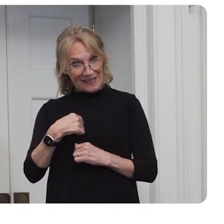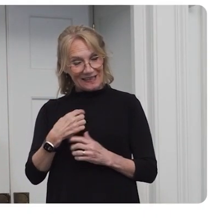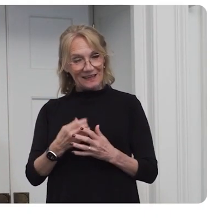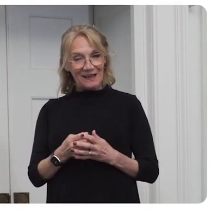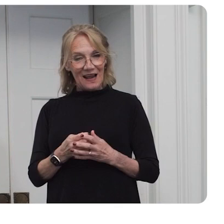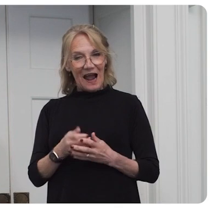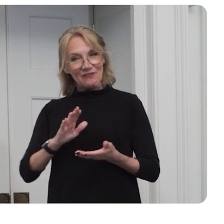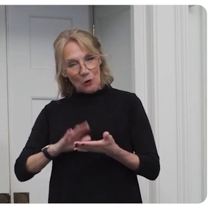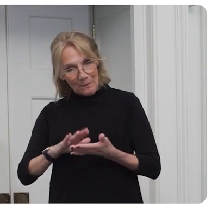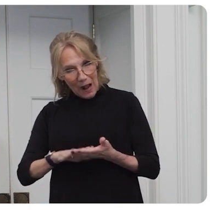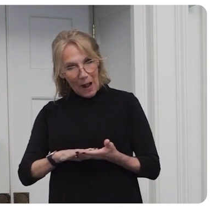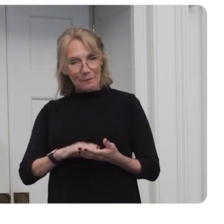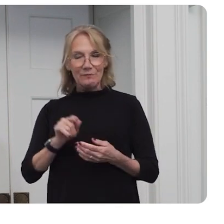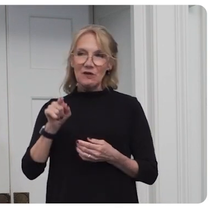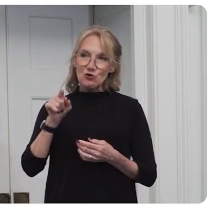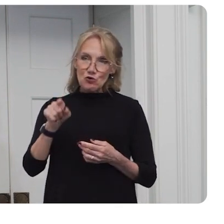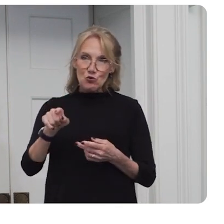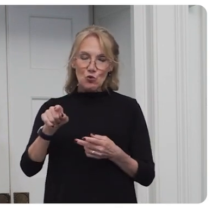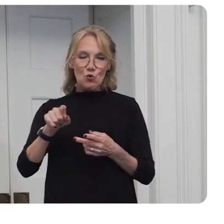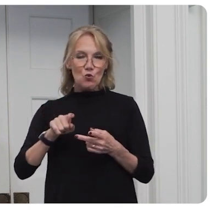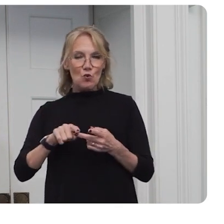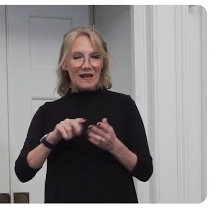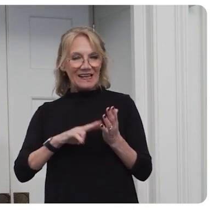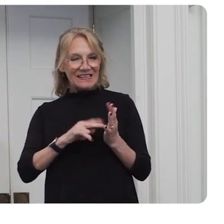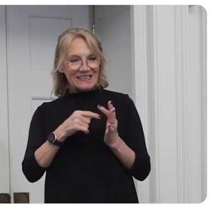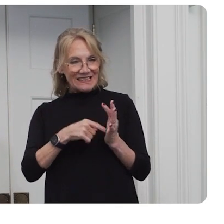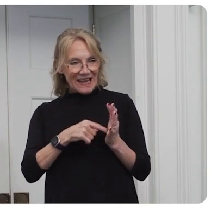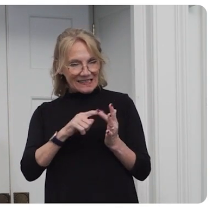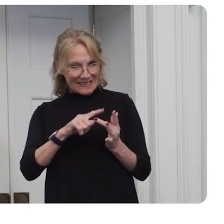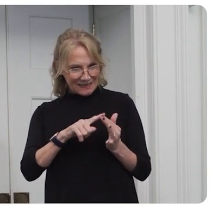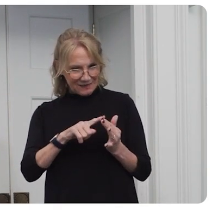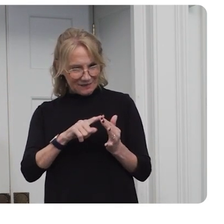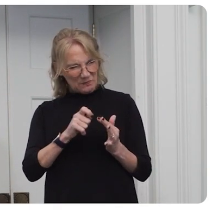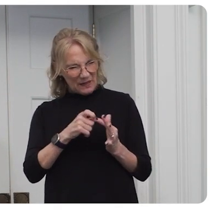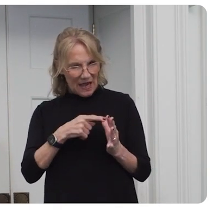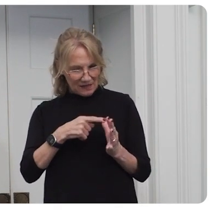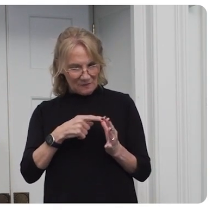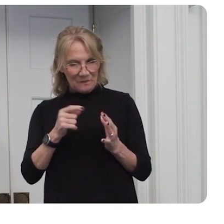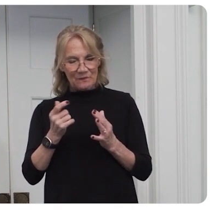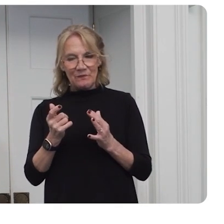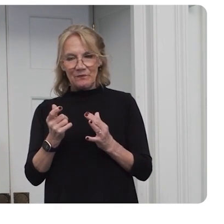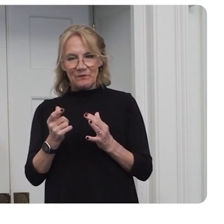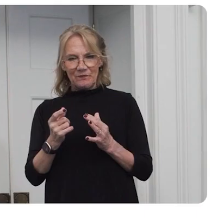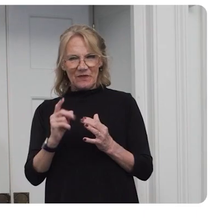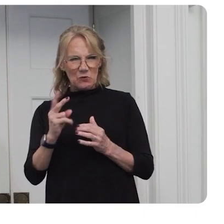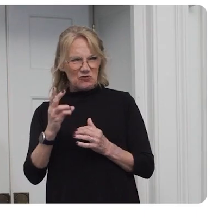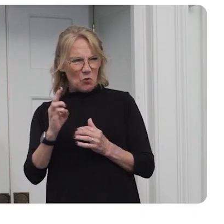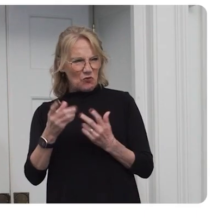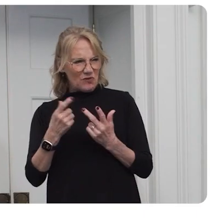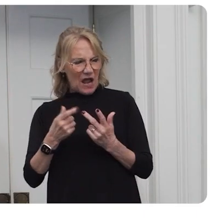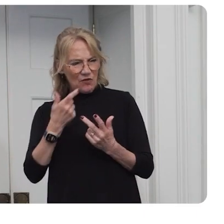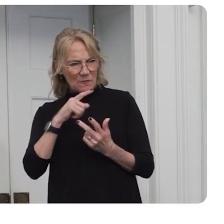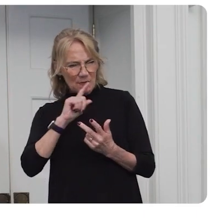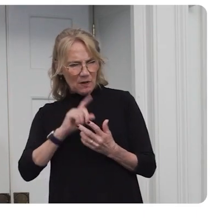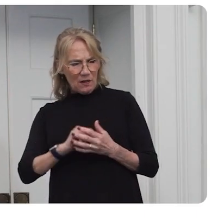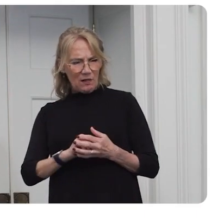Grace, by who else was on the, it was your mom, you, Nettie, one of your PAs, and then there was 2 or